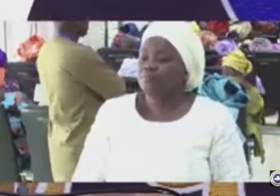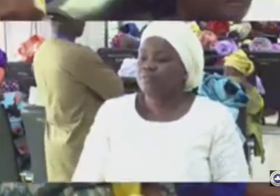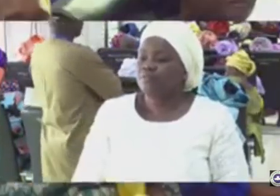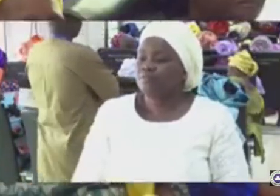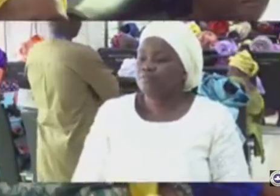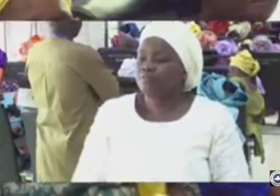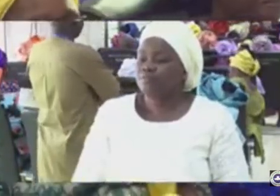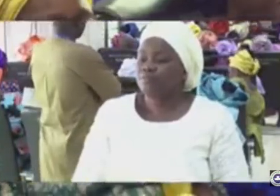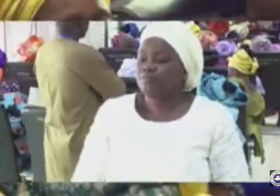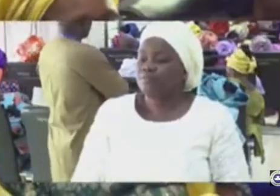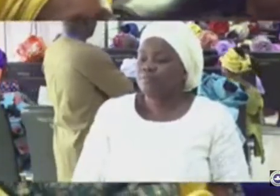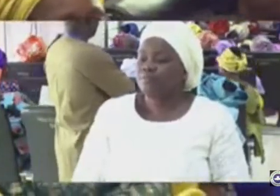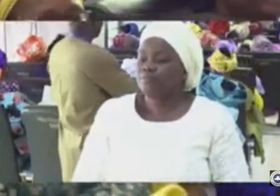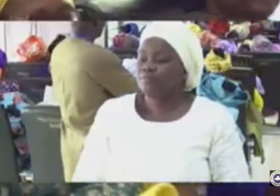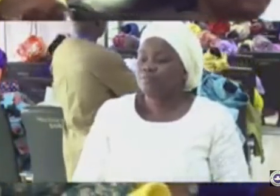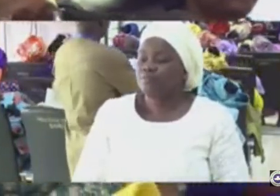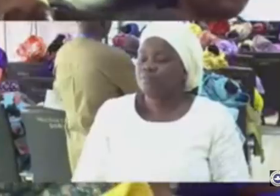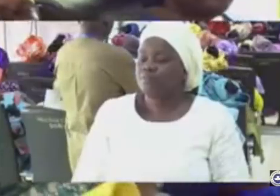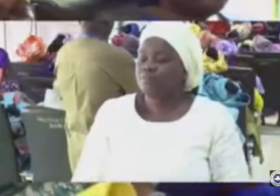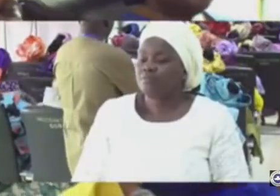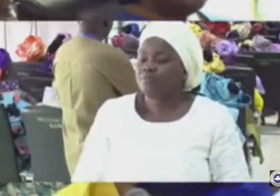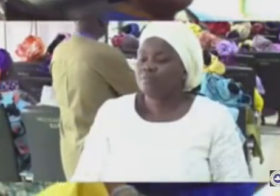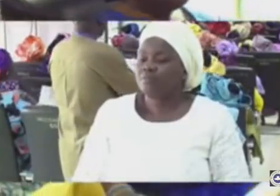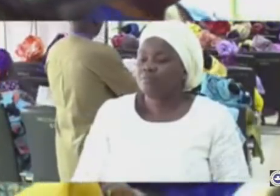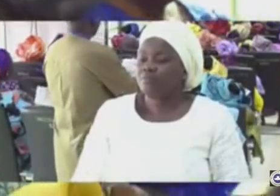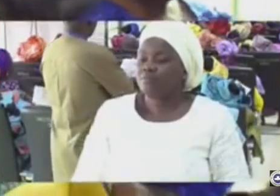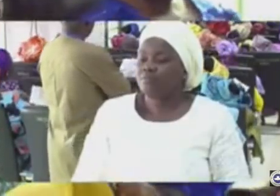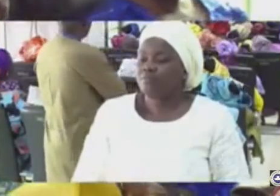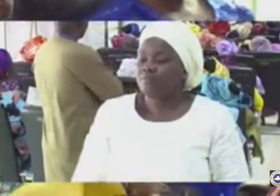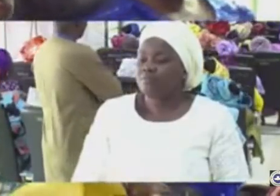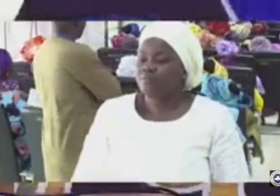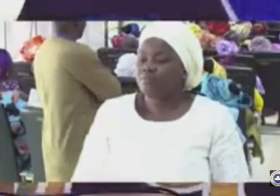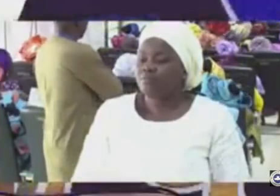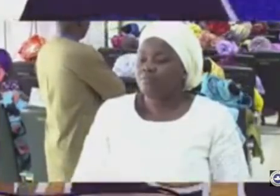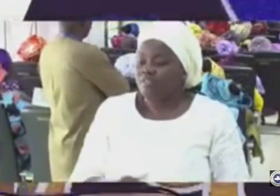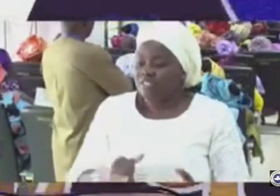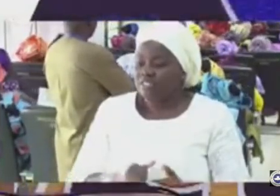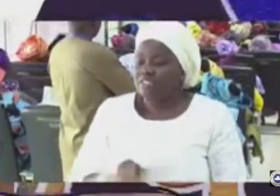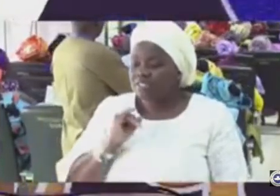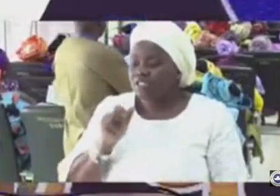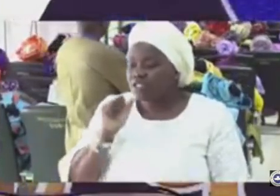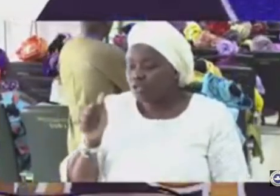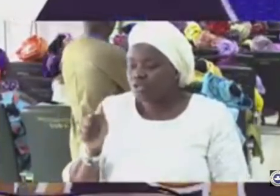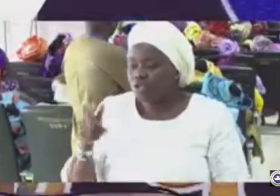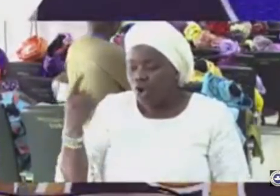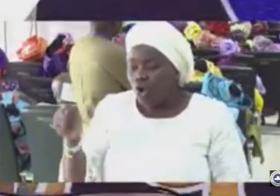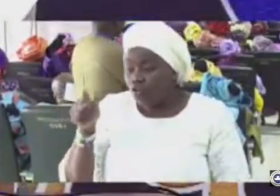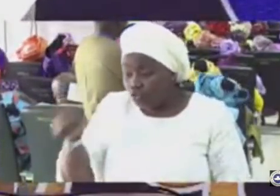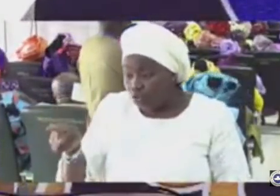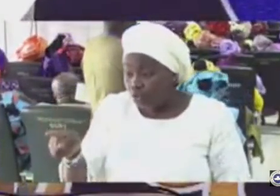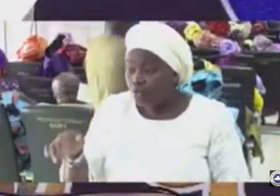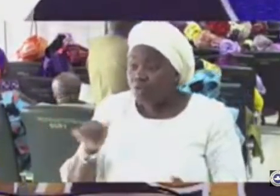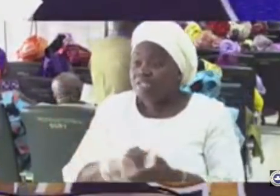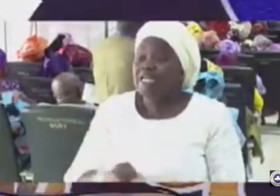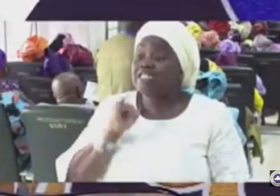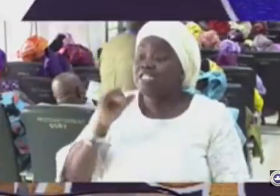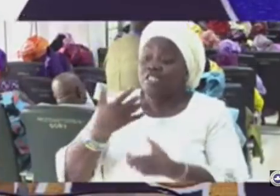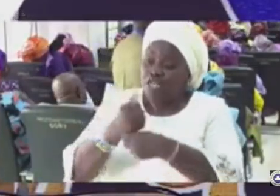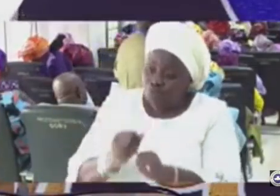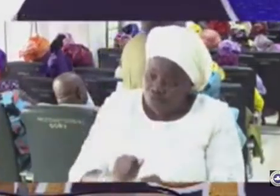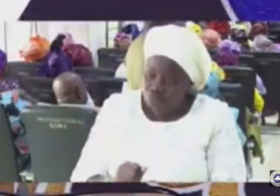mercy. It is not of him that is able. It is not because of your